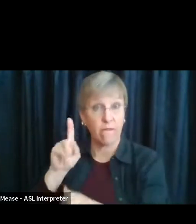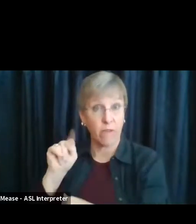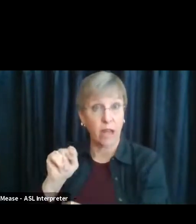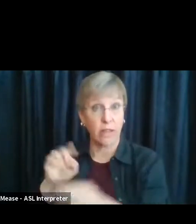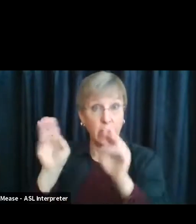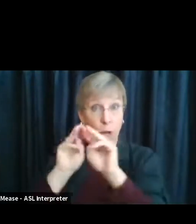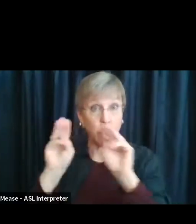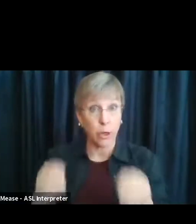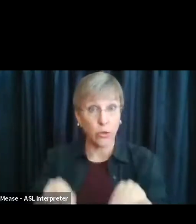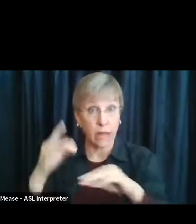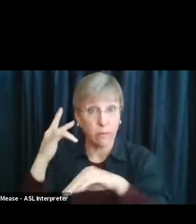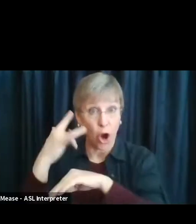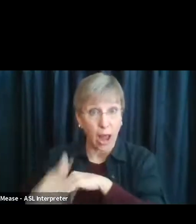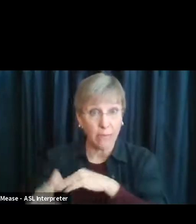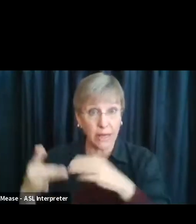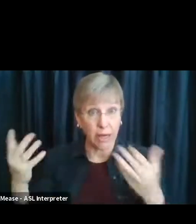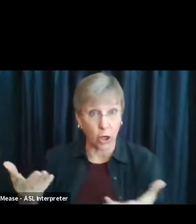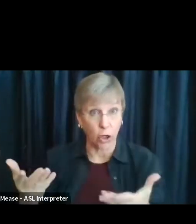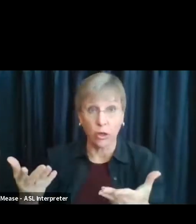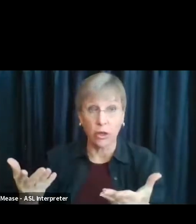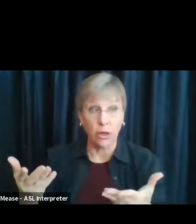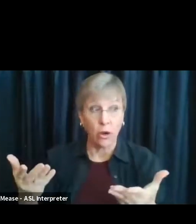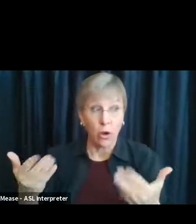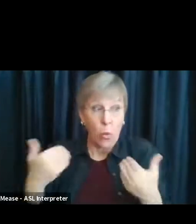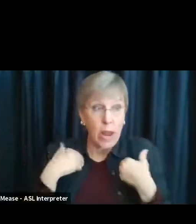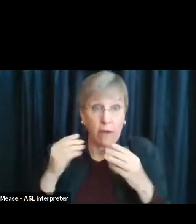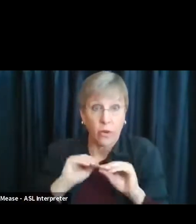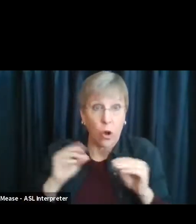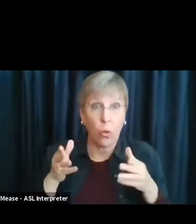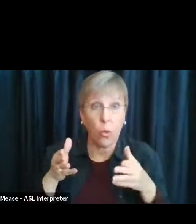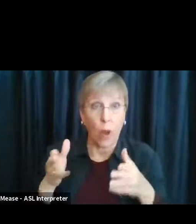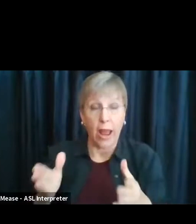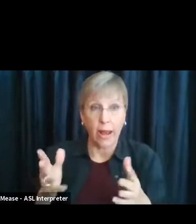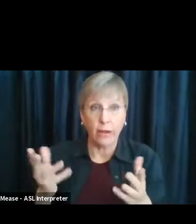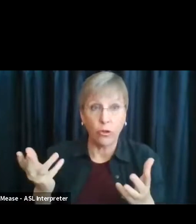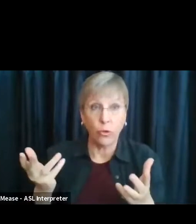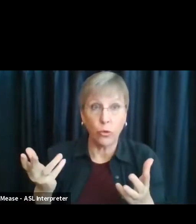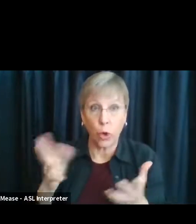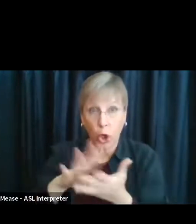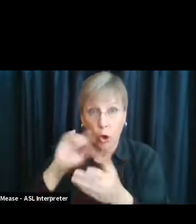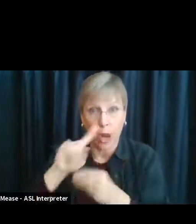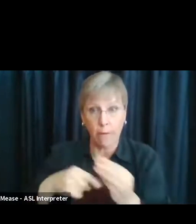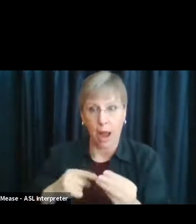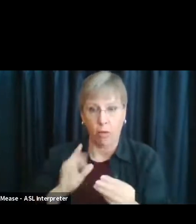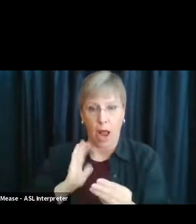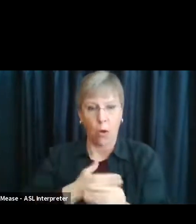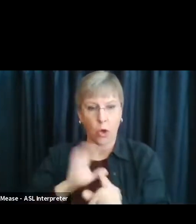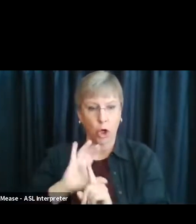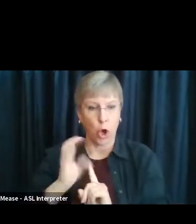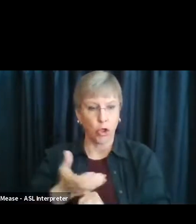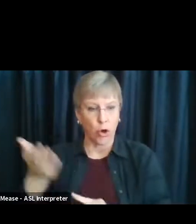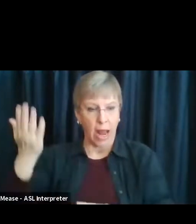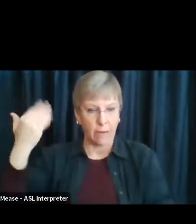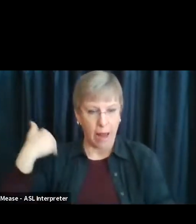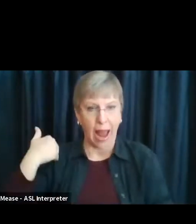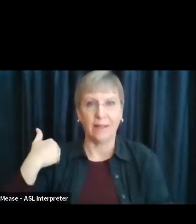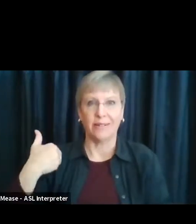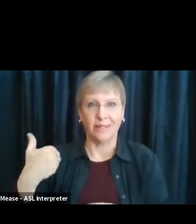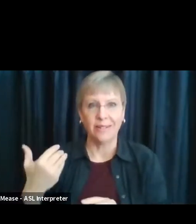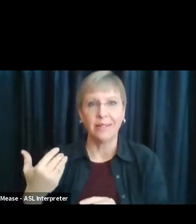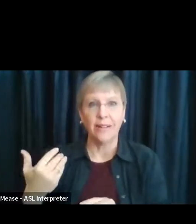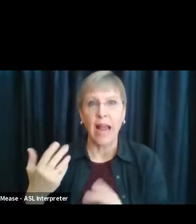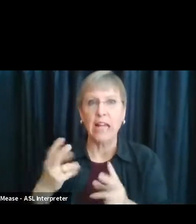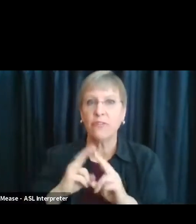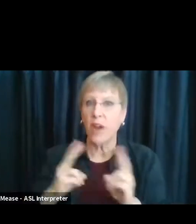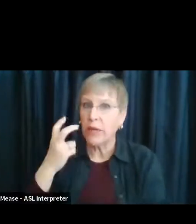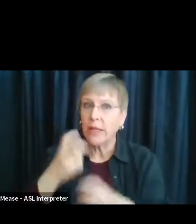are empty and that you have no way to learn about your culture and your past. It's very,